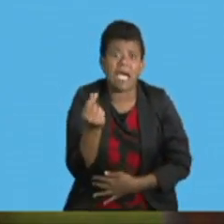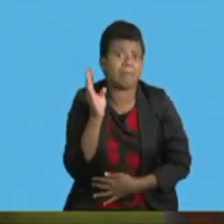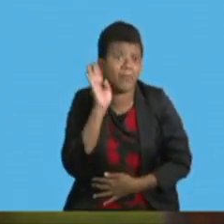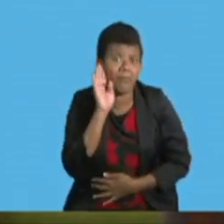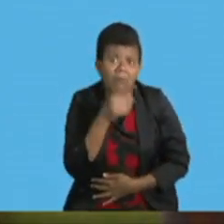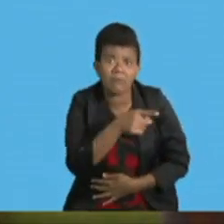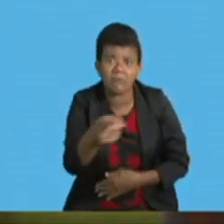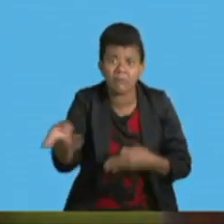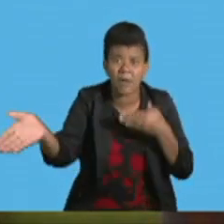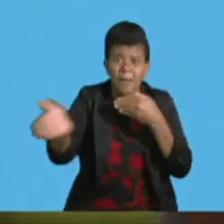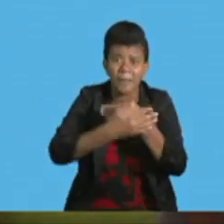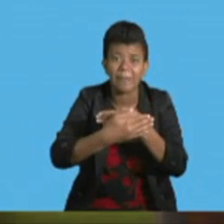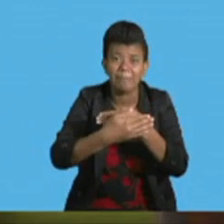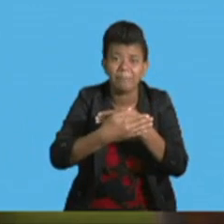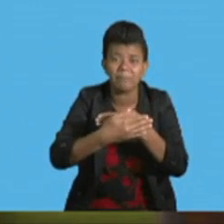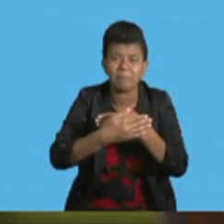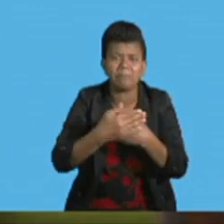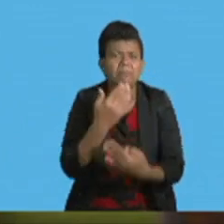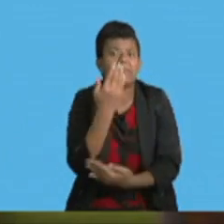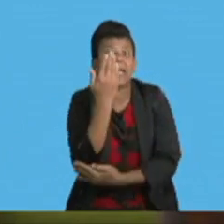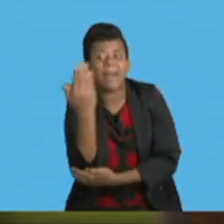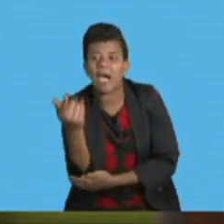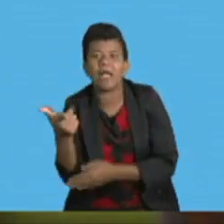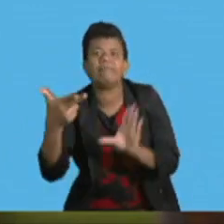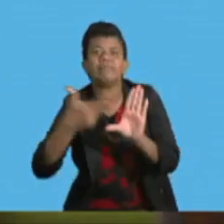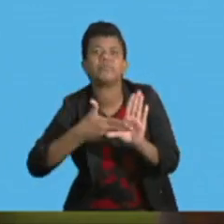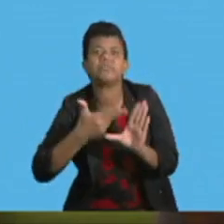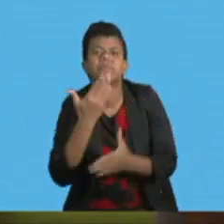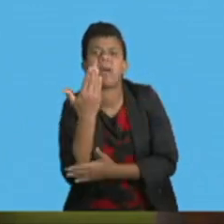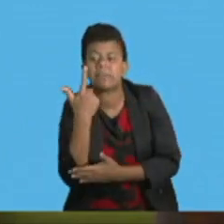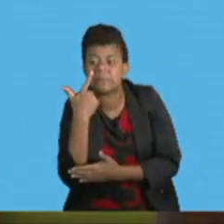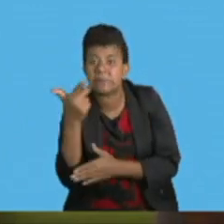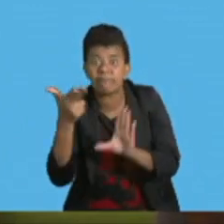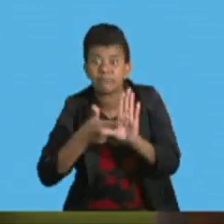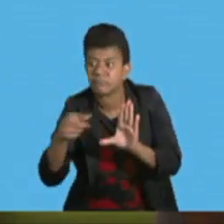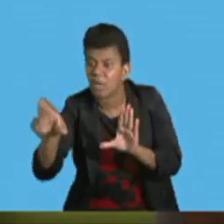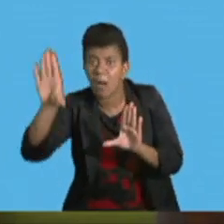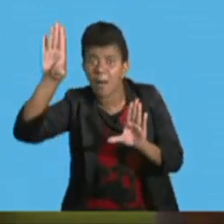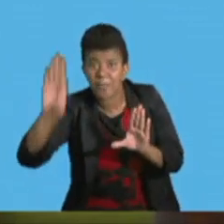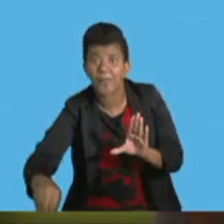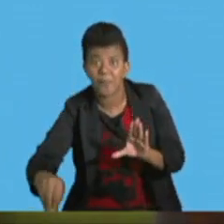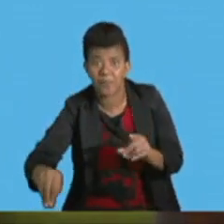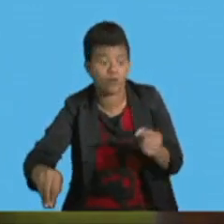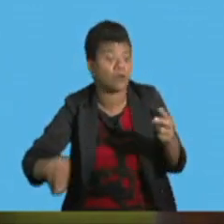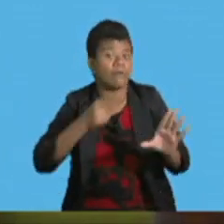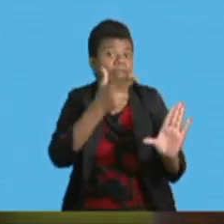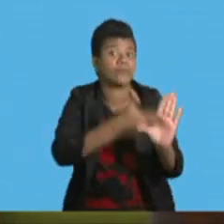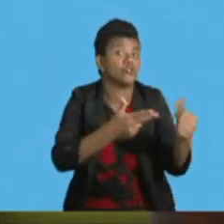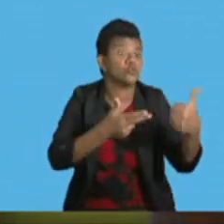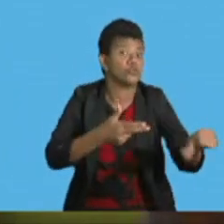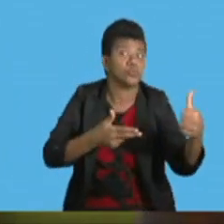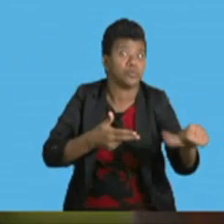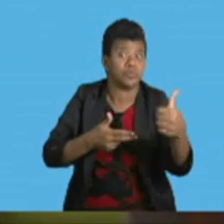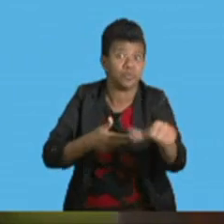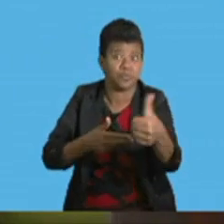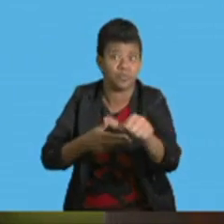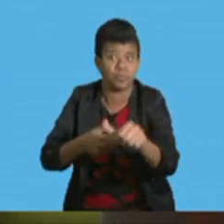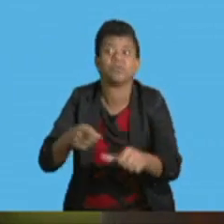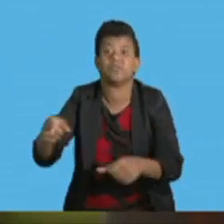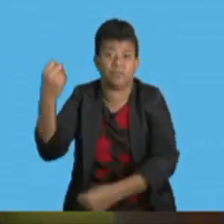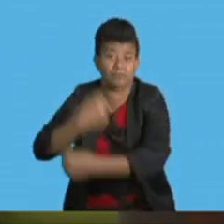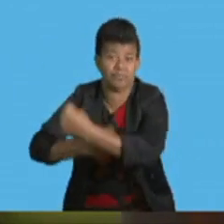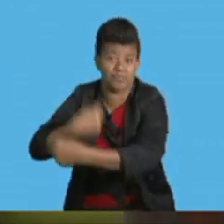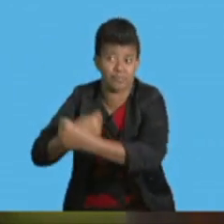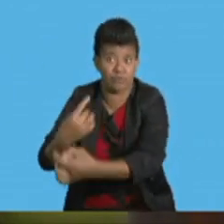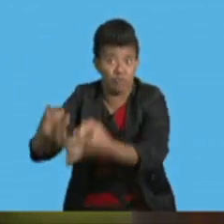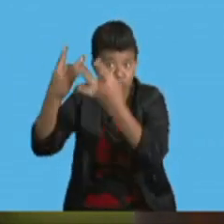station and rely on the diesel power stations around Vitilevu to meet the demand for electricity. Other works carried out included